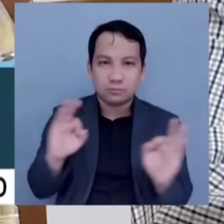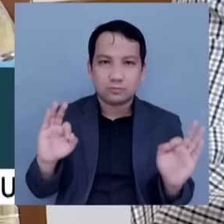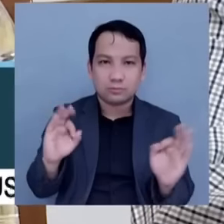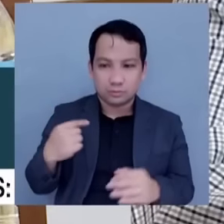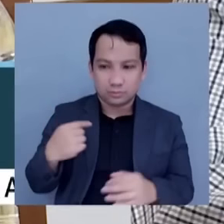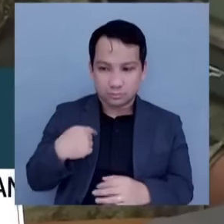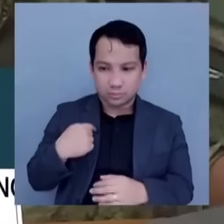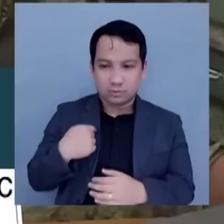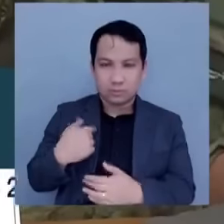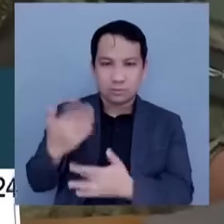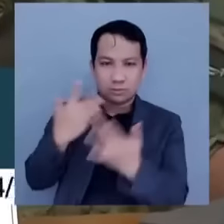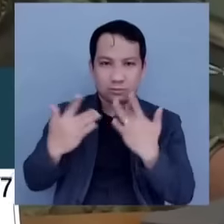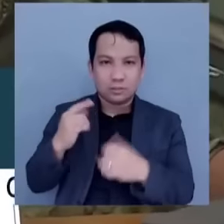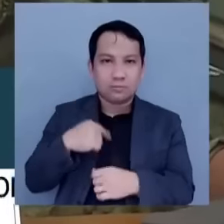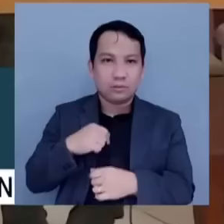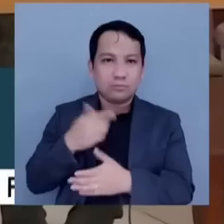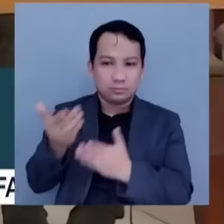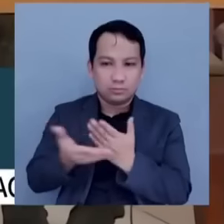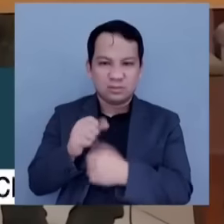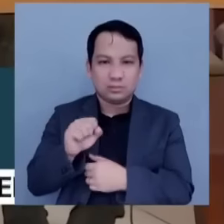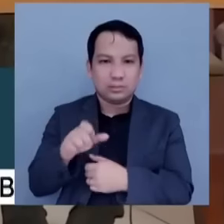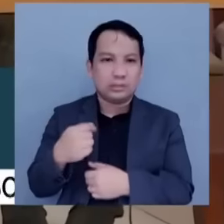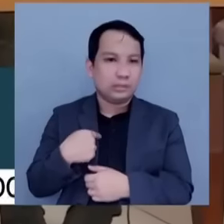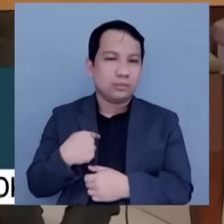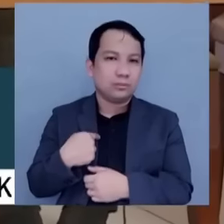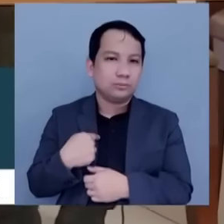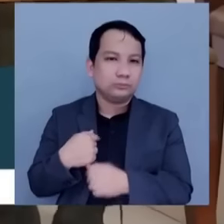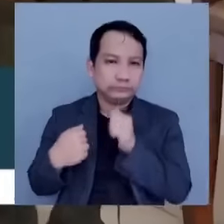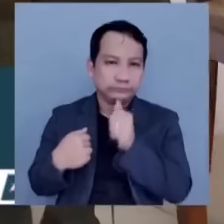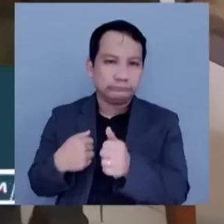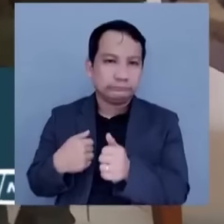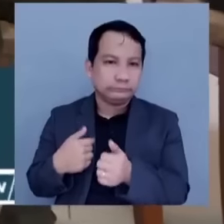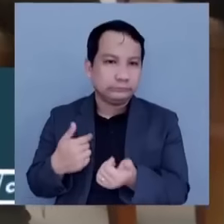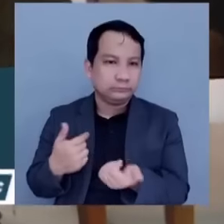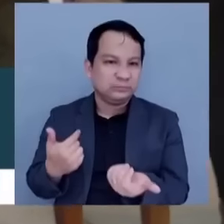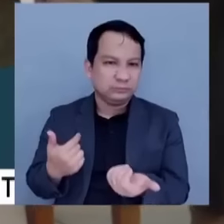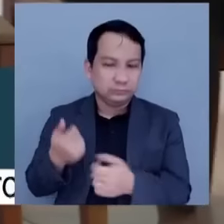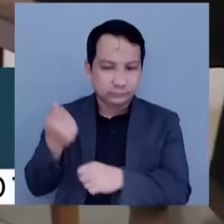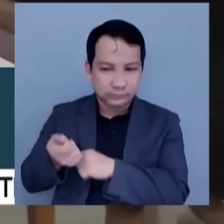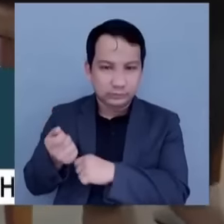all of these cases that they filed against us. We cannot be judged for the